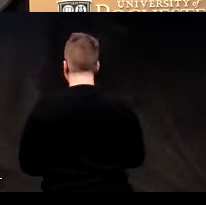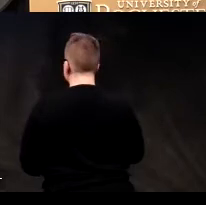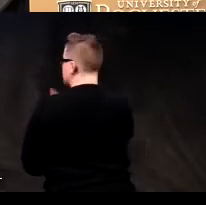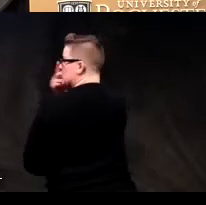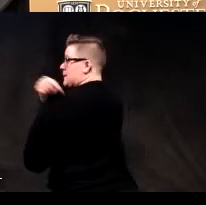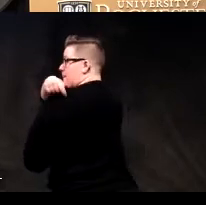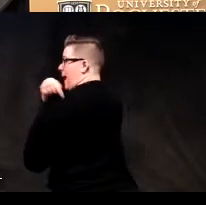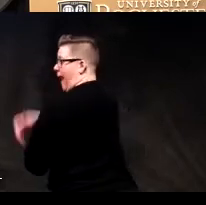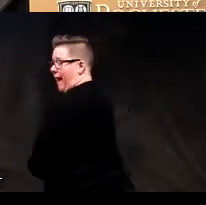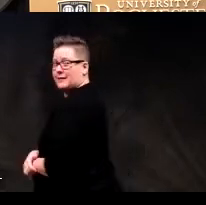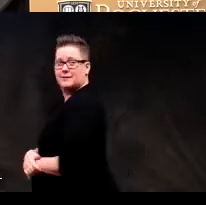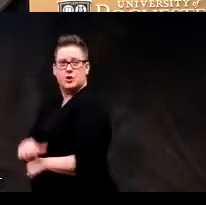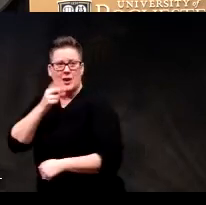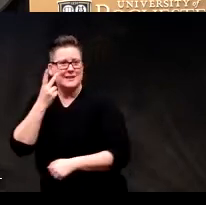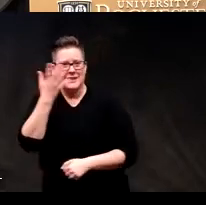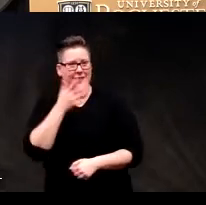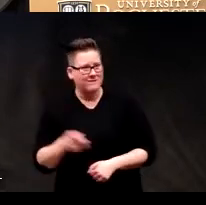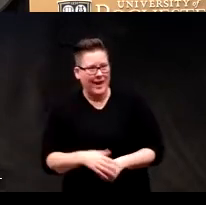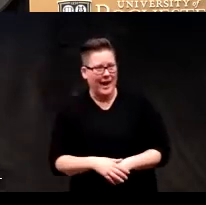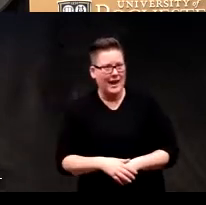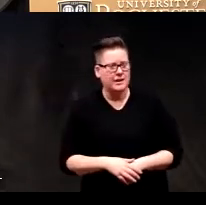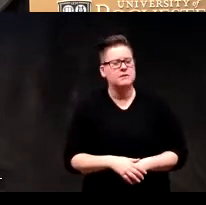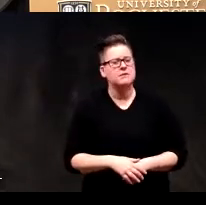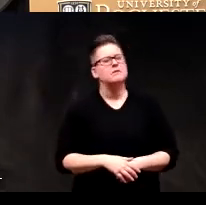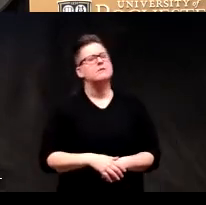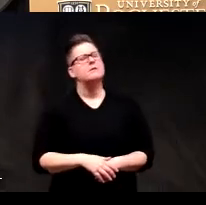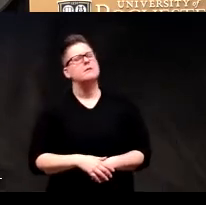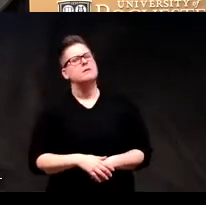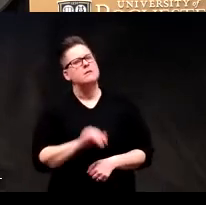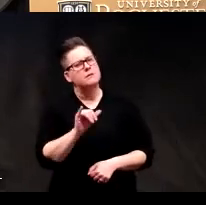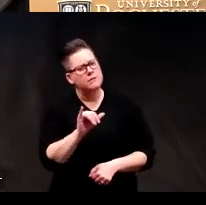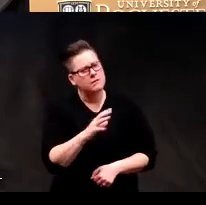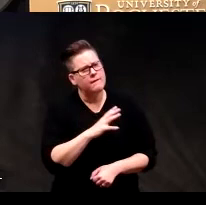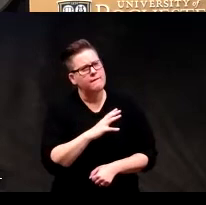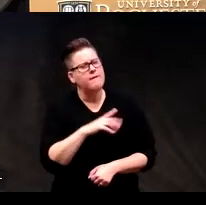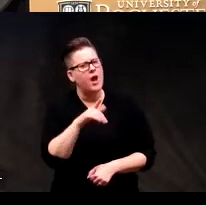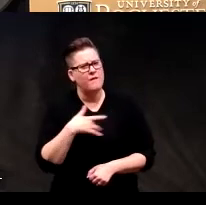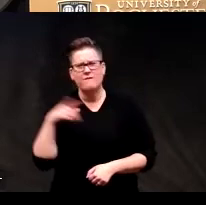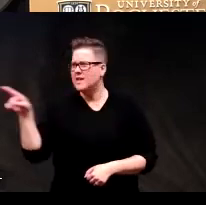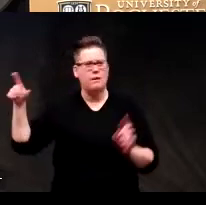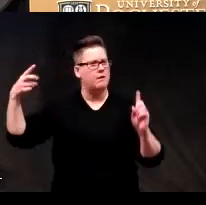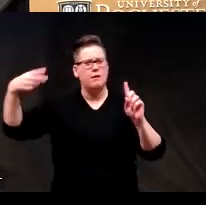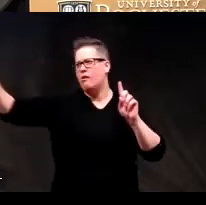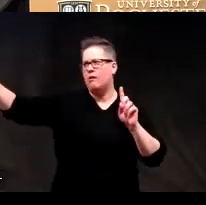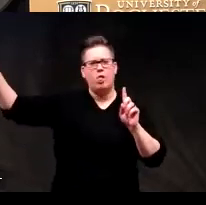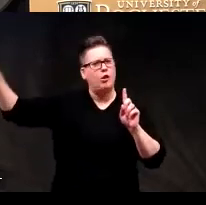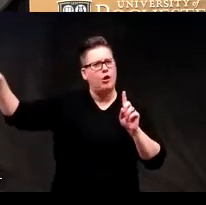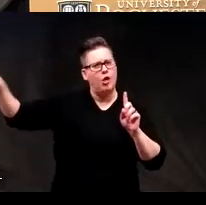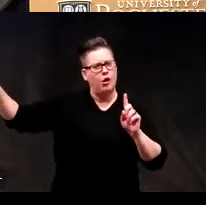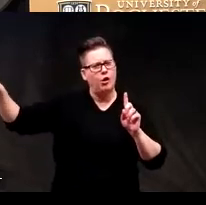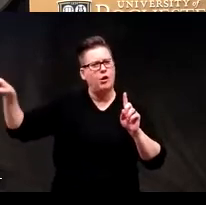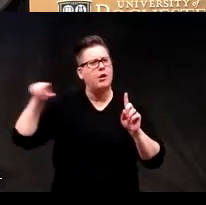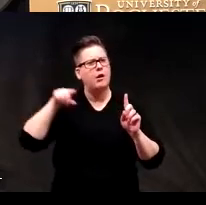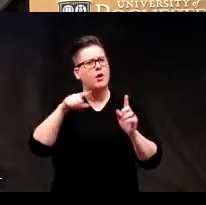therapist then begins to work with Sarah to imagine what is in the mind of the other, of these family members who